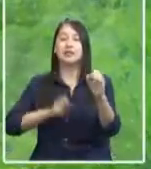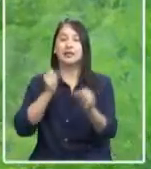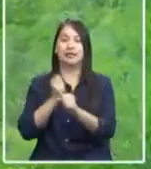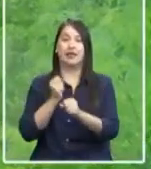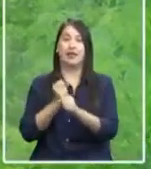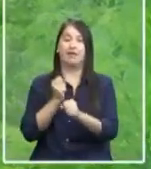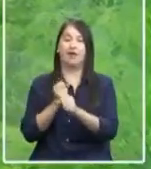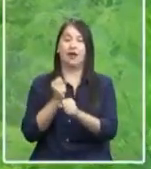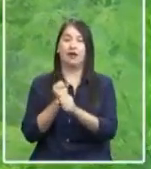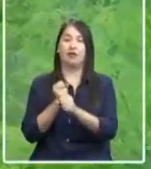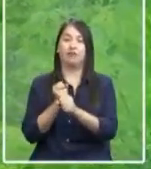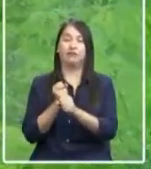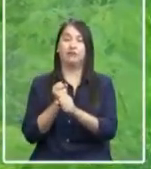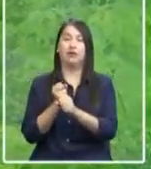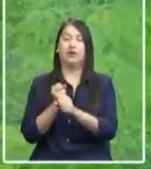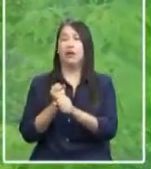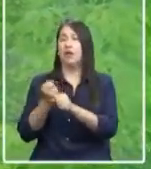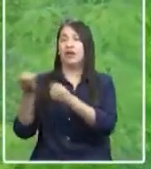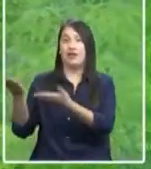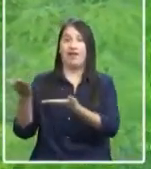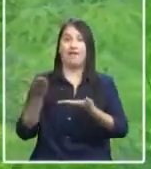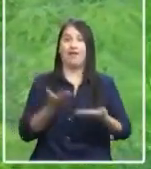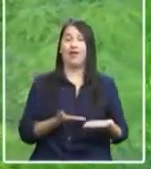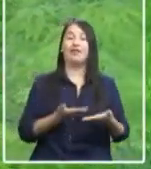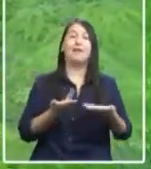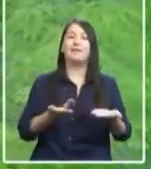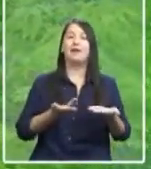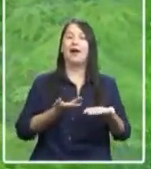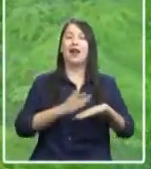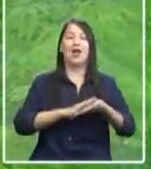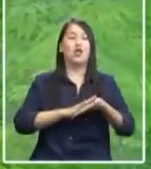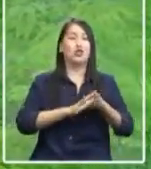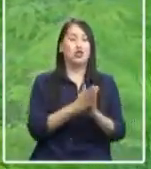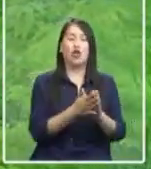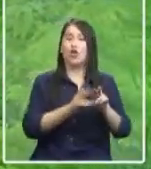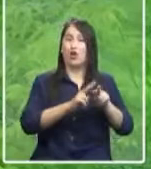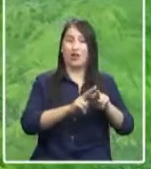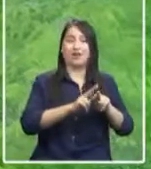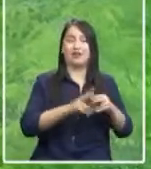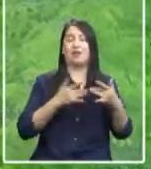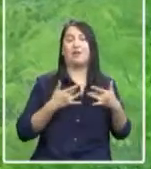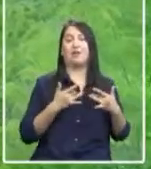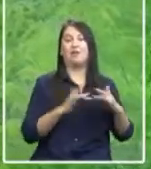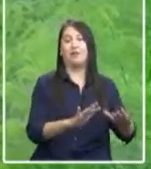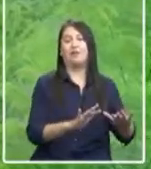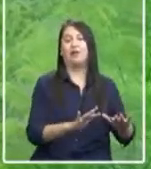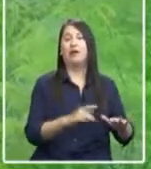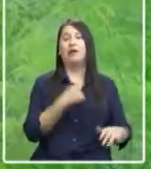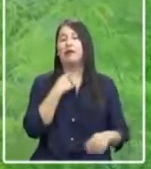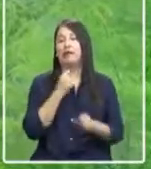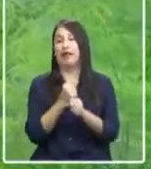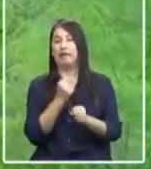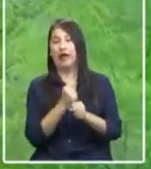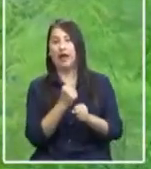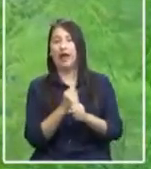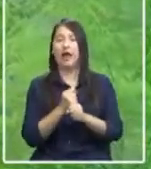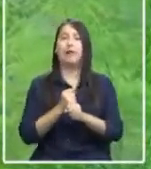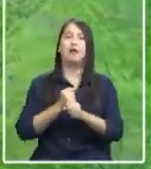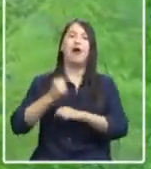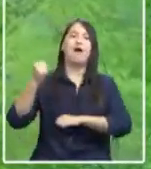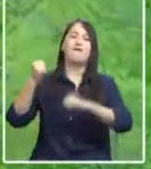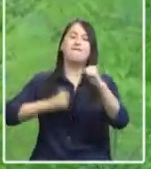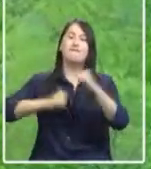from everything. Everything that we do, whether we work in the factory, whether we work in the shop, whether we have a